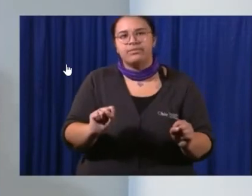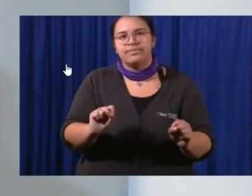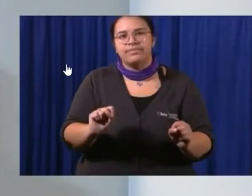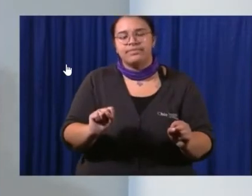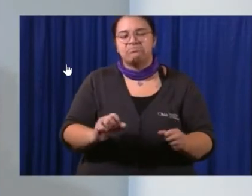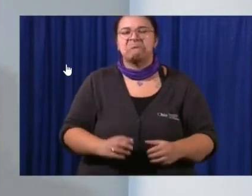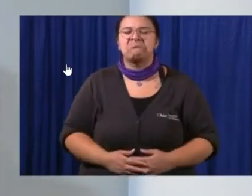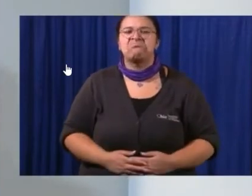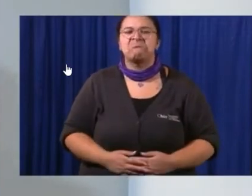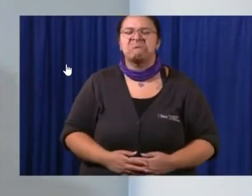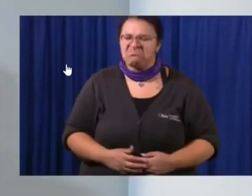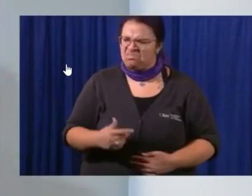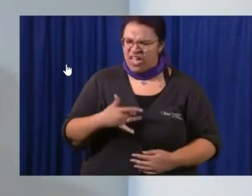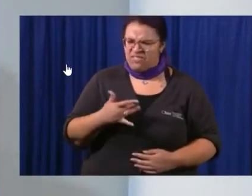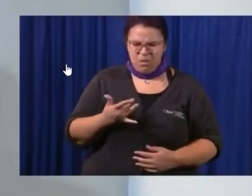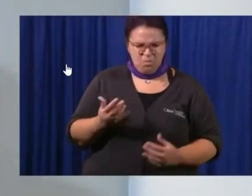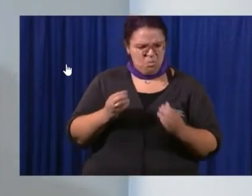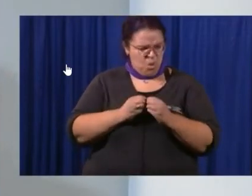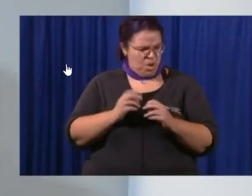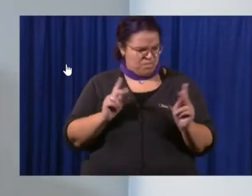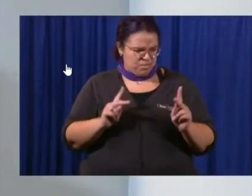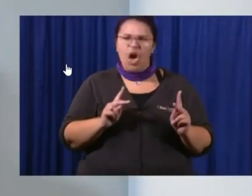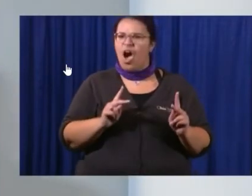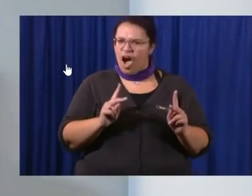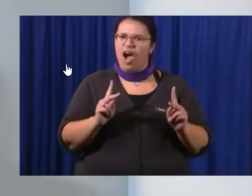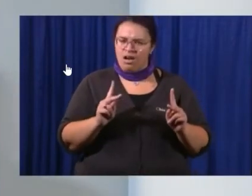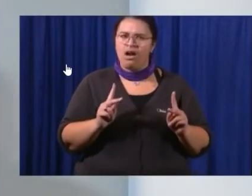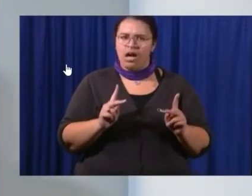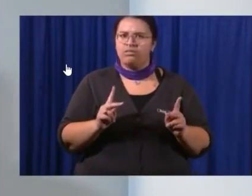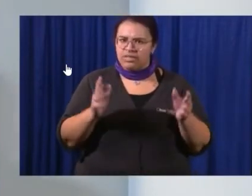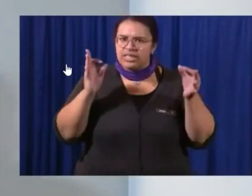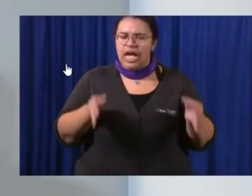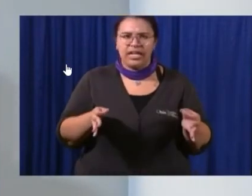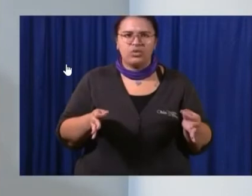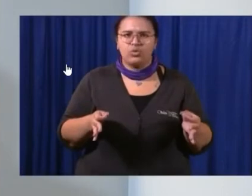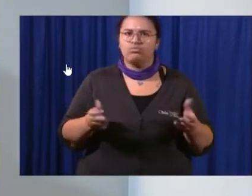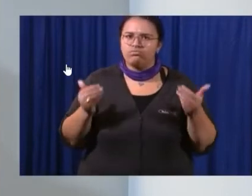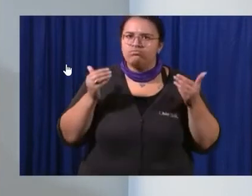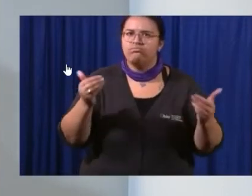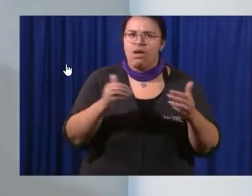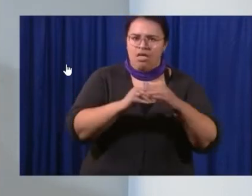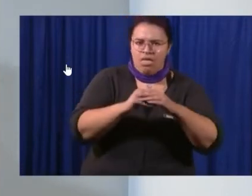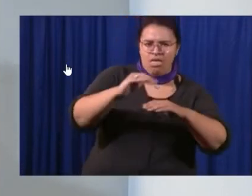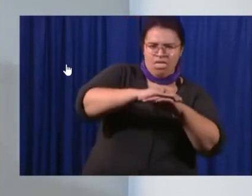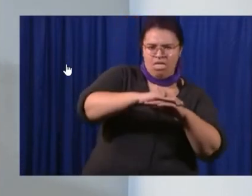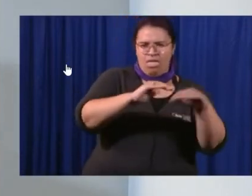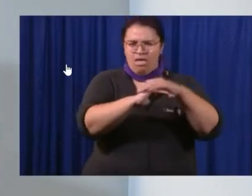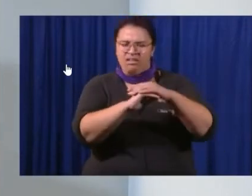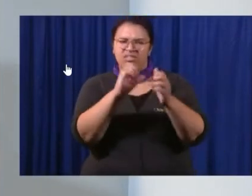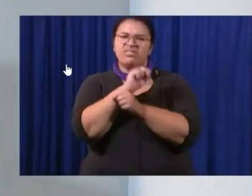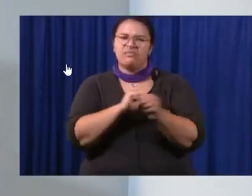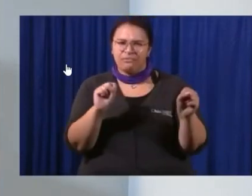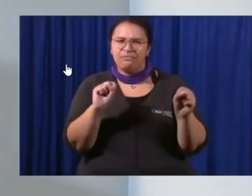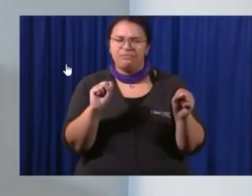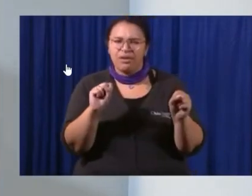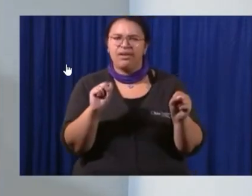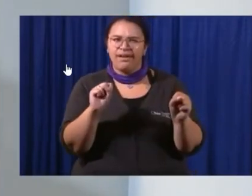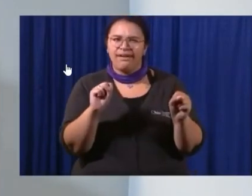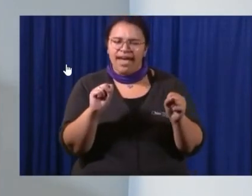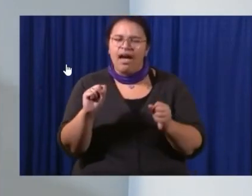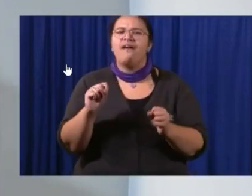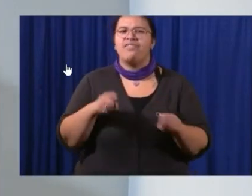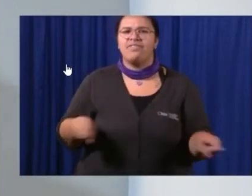feel a sense of that people are doing the right things. That masks are, everybody recognizes